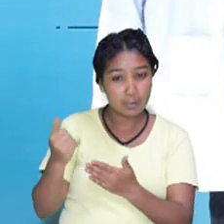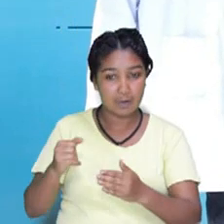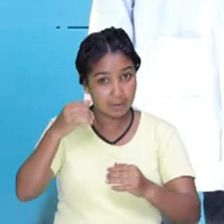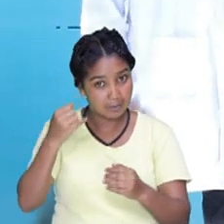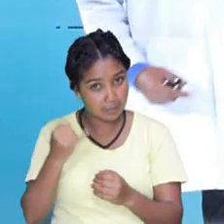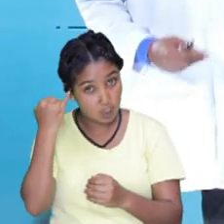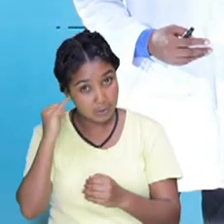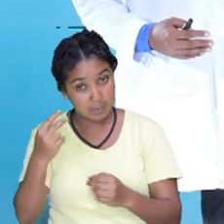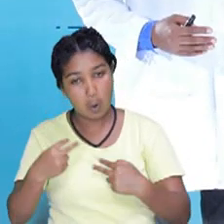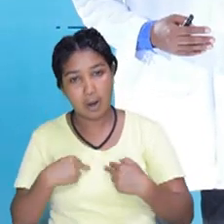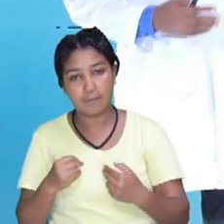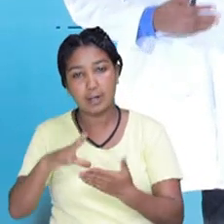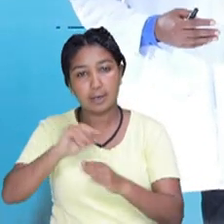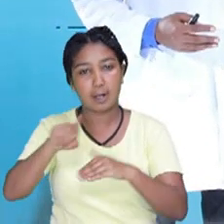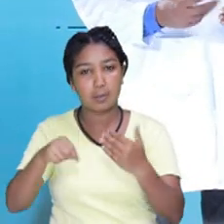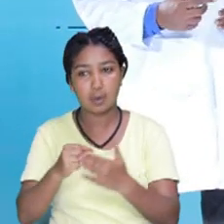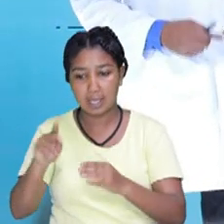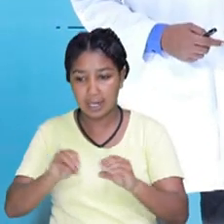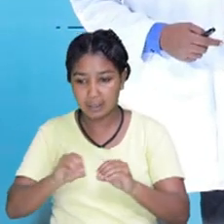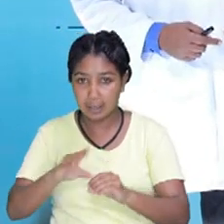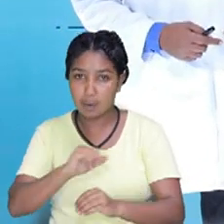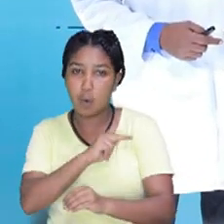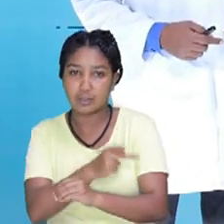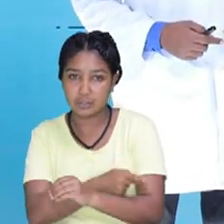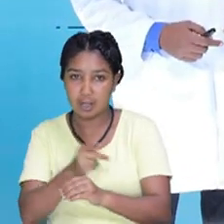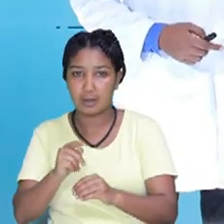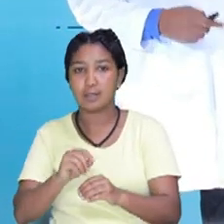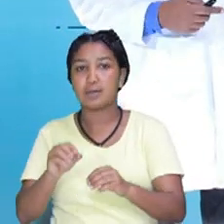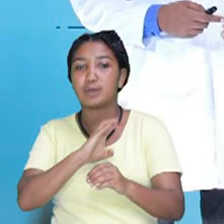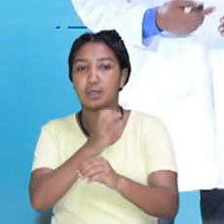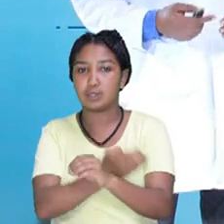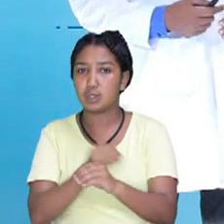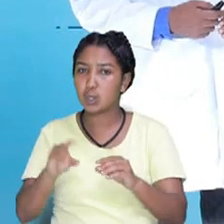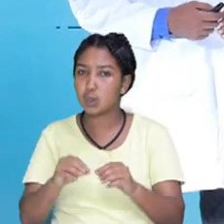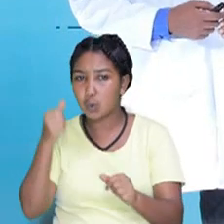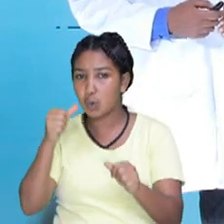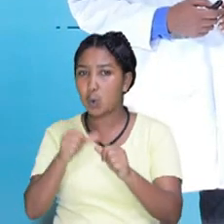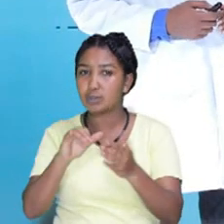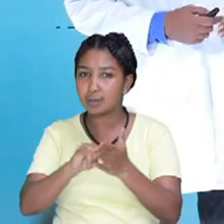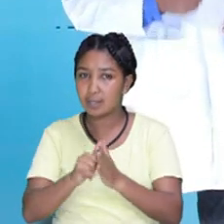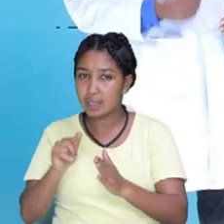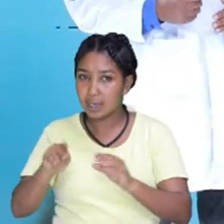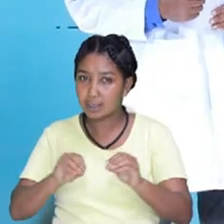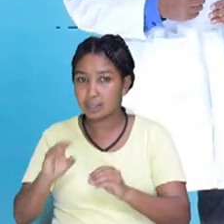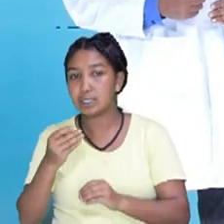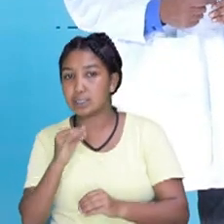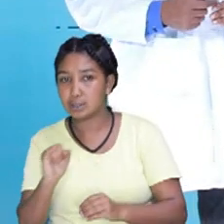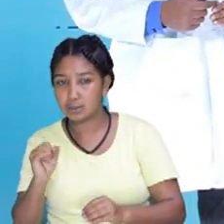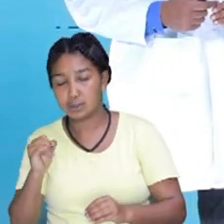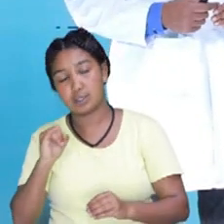previous concept, you have learned about kinetic energy and potential energy. Do you recall that kinetic energy is a type